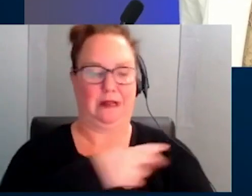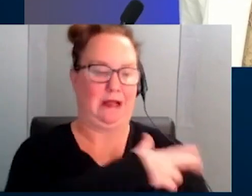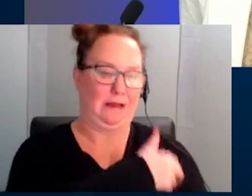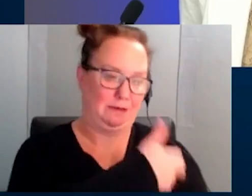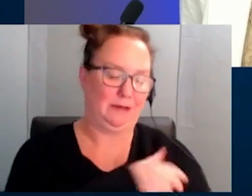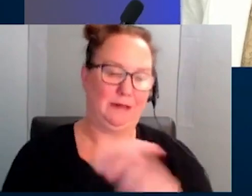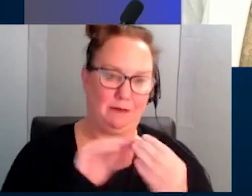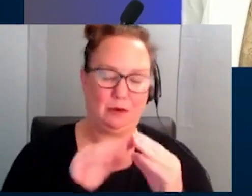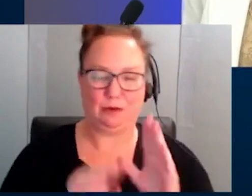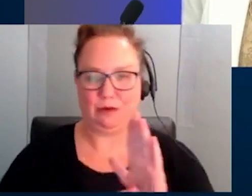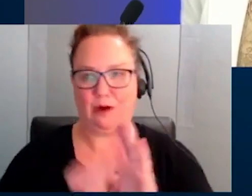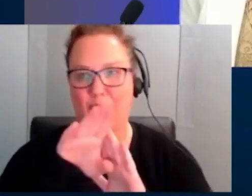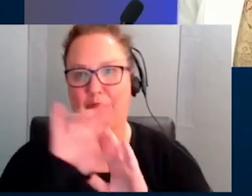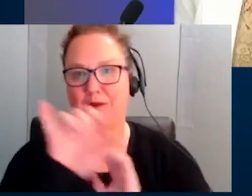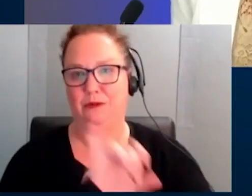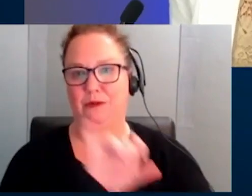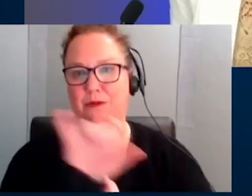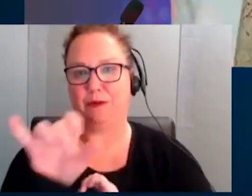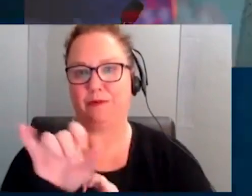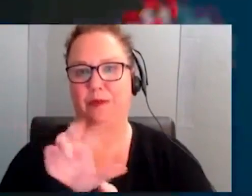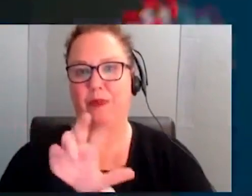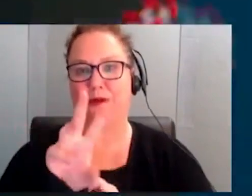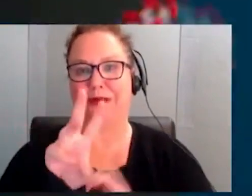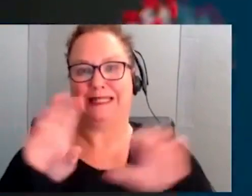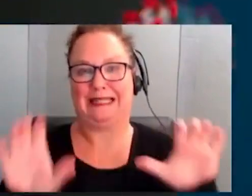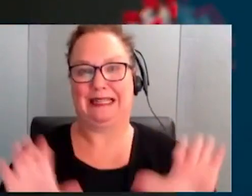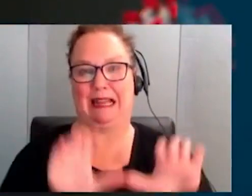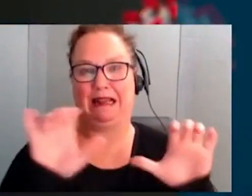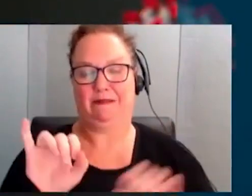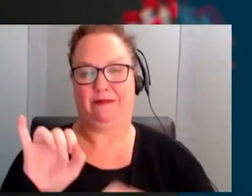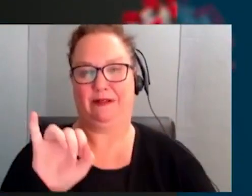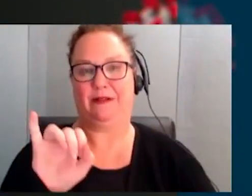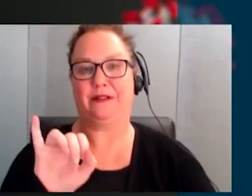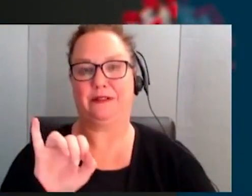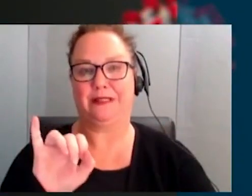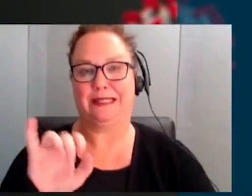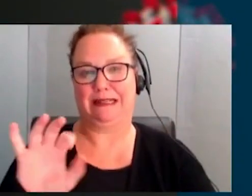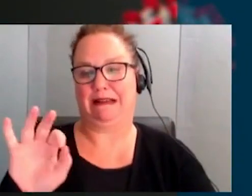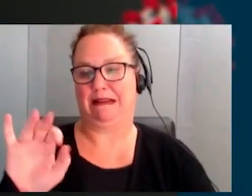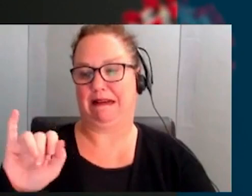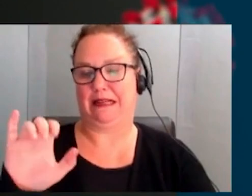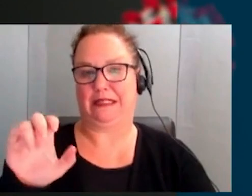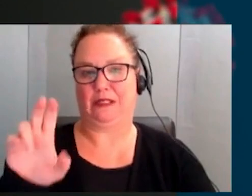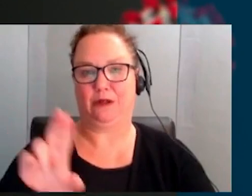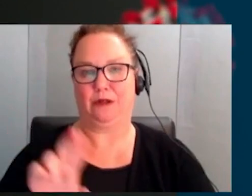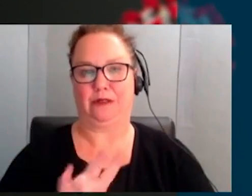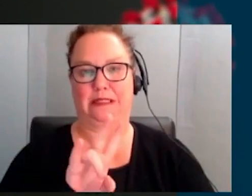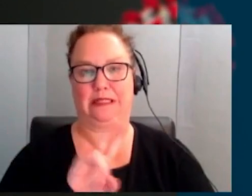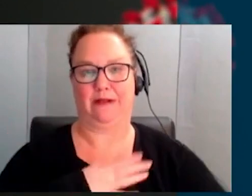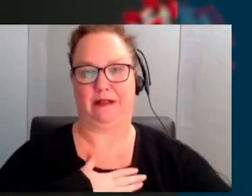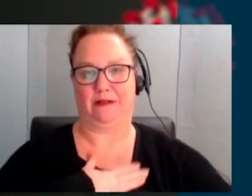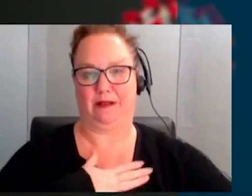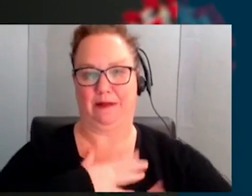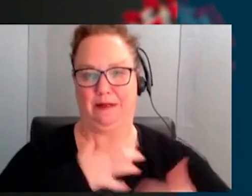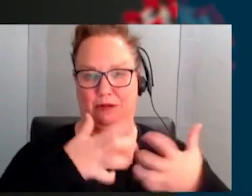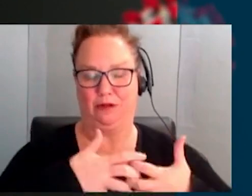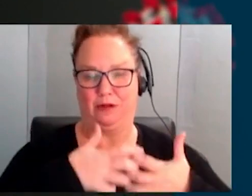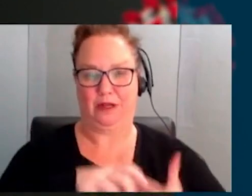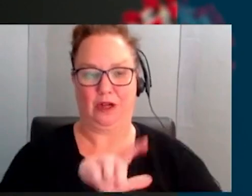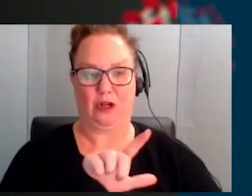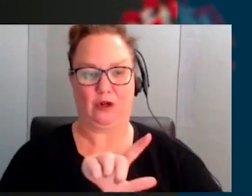up. But right now we have 36 active infections, 9 in the ICU, and 7 of those on the ventilator. We still have